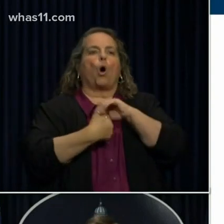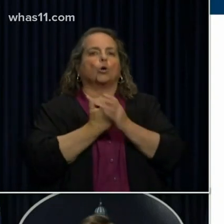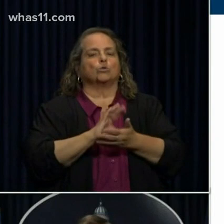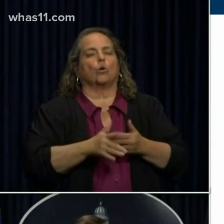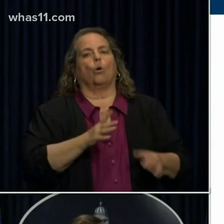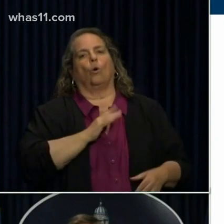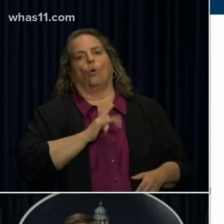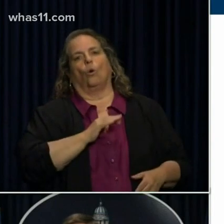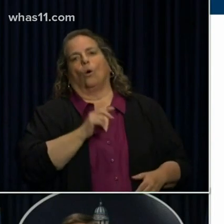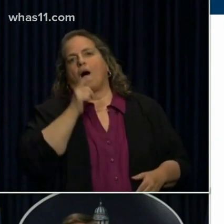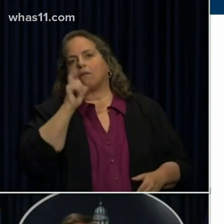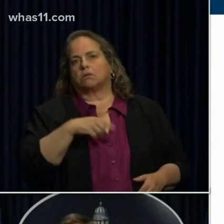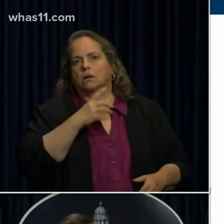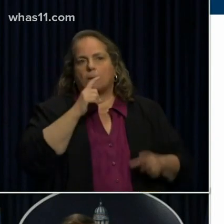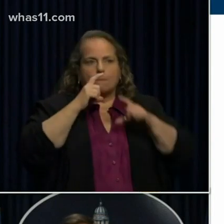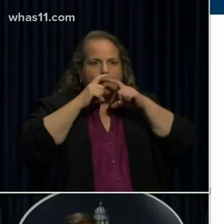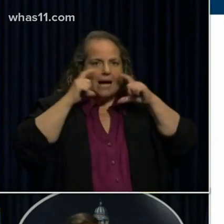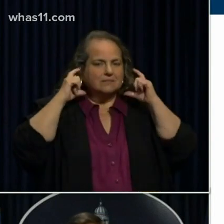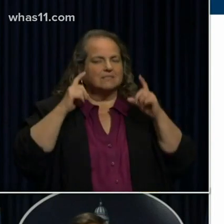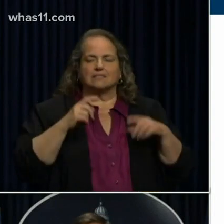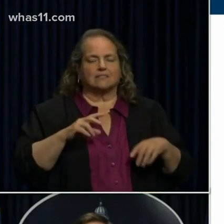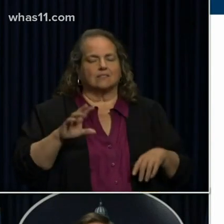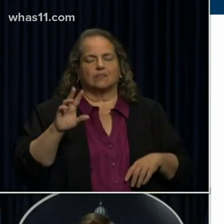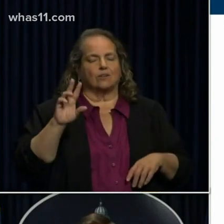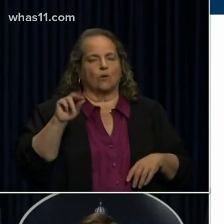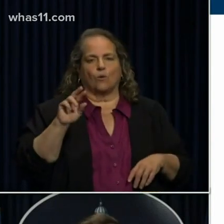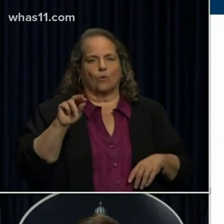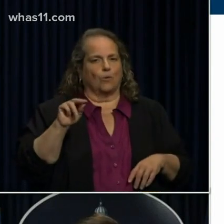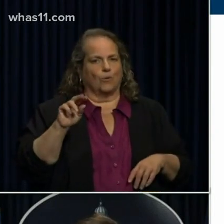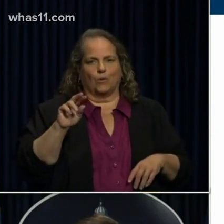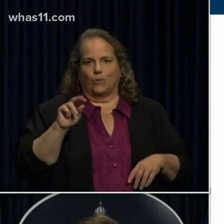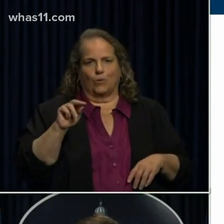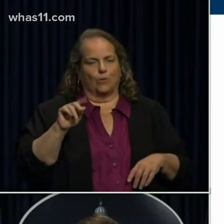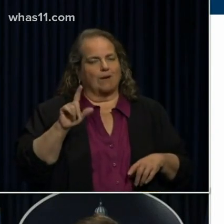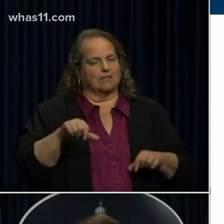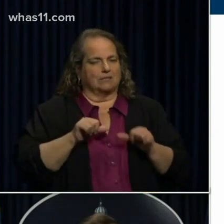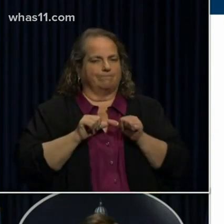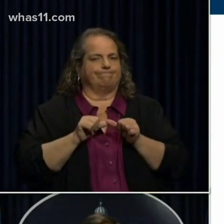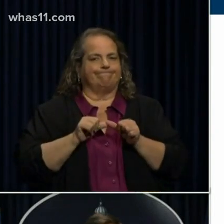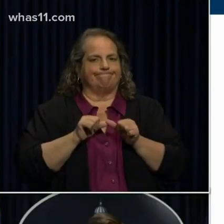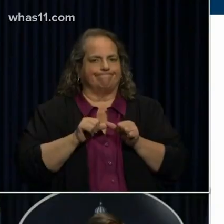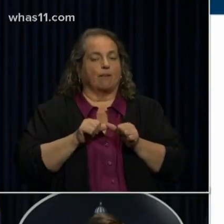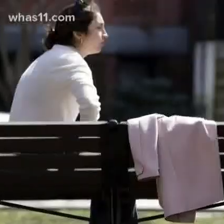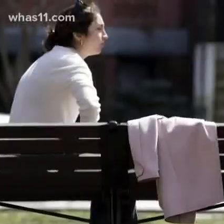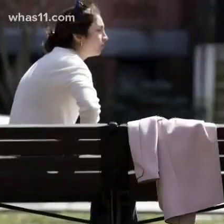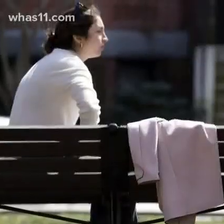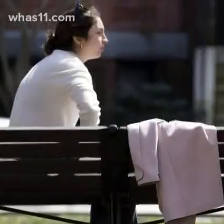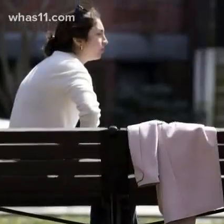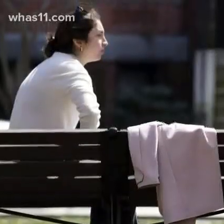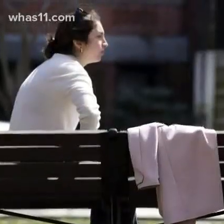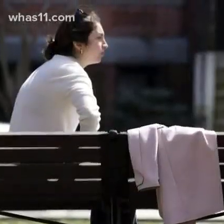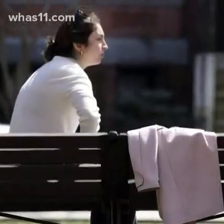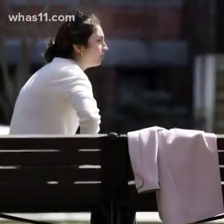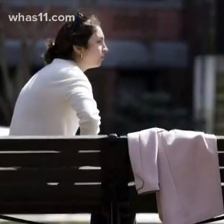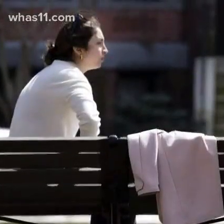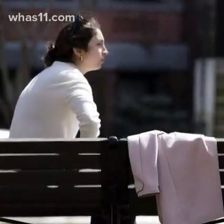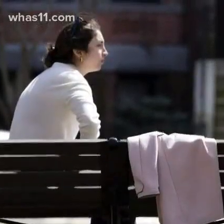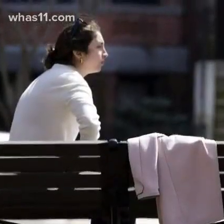much. We don't have to wear the mask. We don't have to. No, we're going to have to do it almost twice as much.